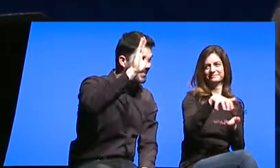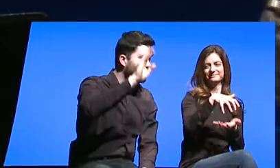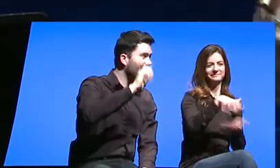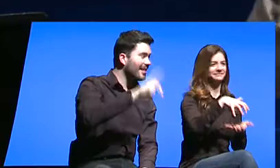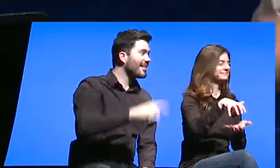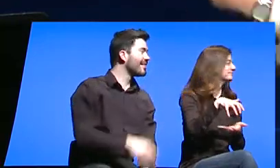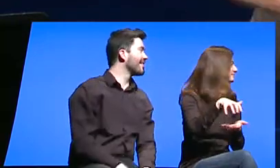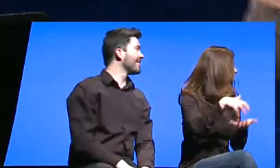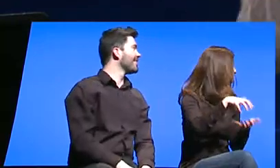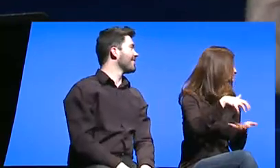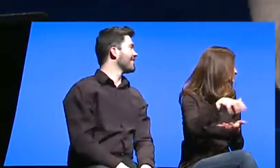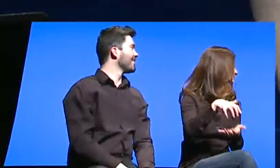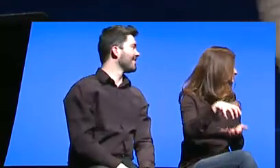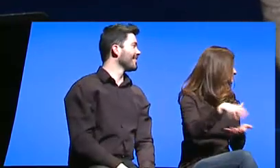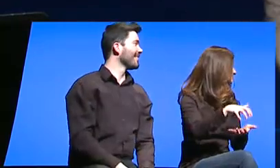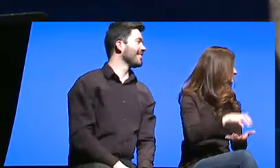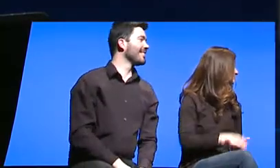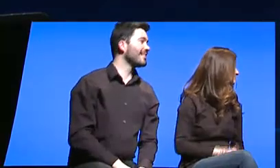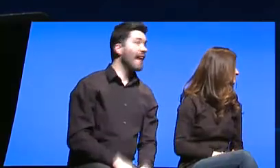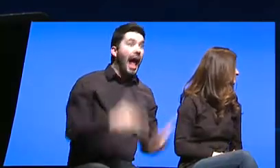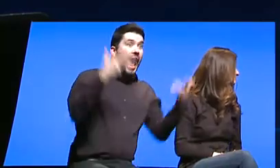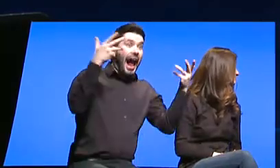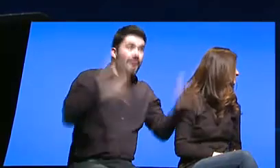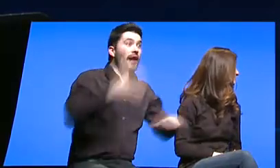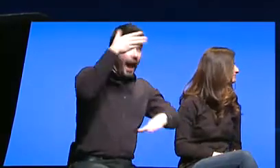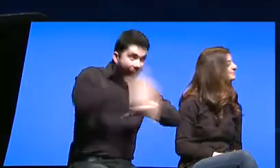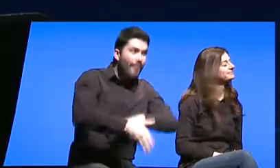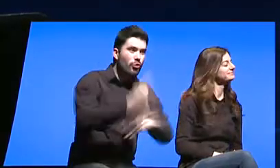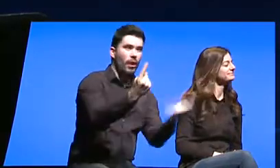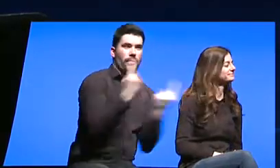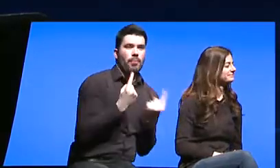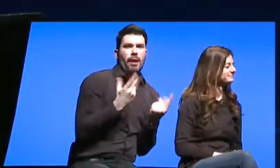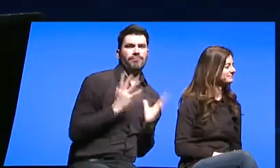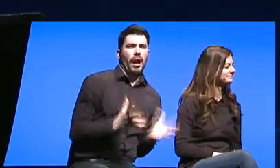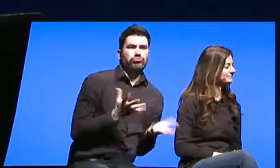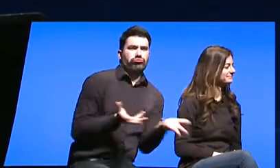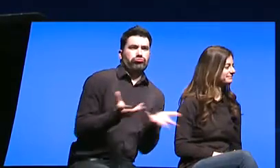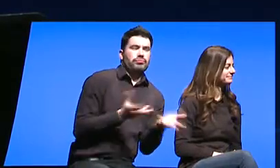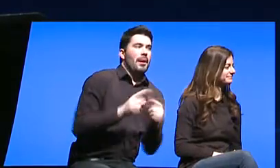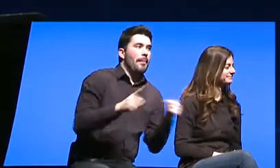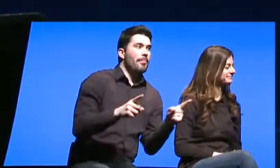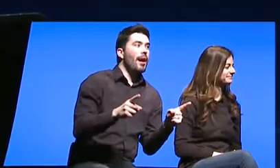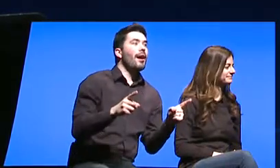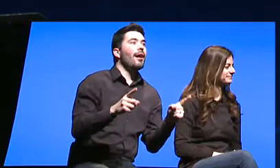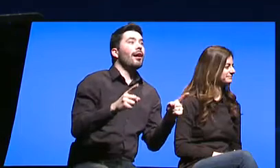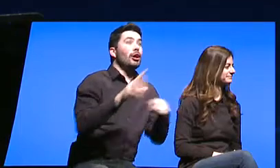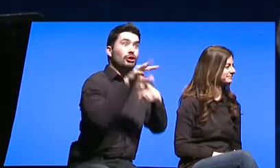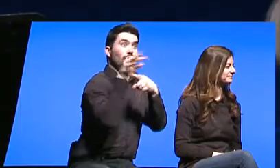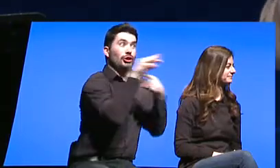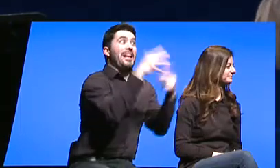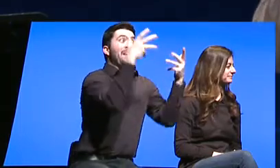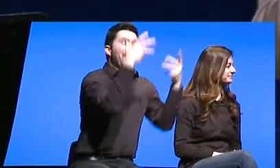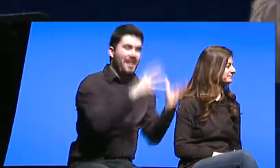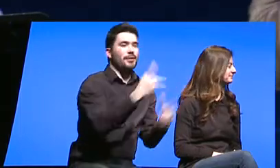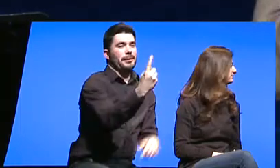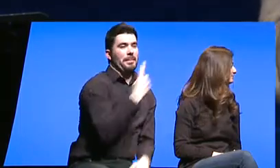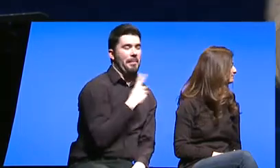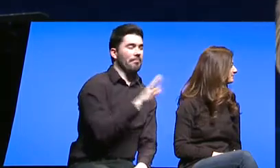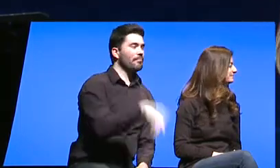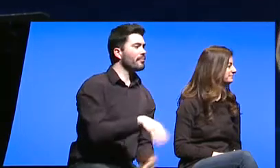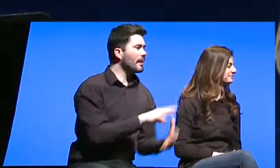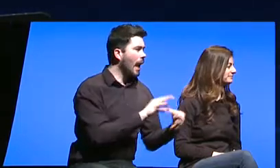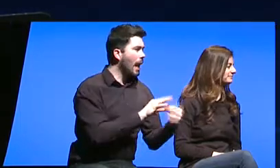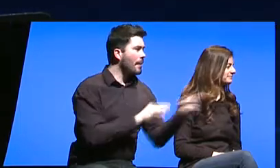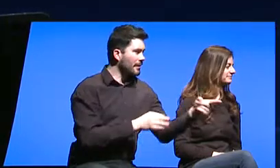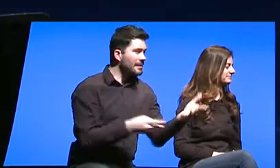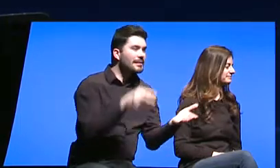Around after. Ask yes, us you the can question. Ask a question afterwards. But wait until the live stream is over. We have a comment down here. Would you stand